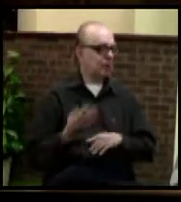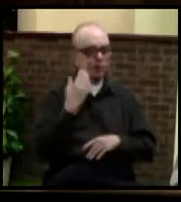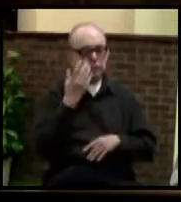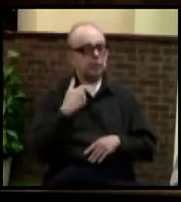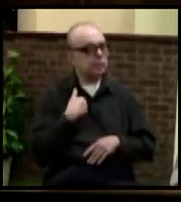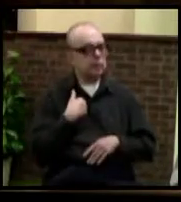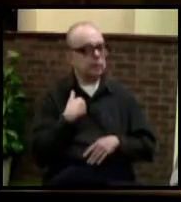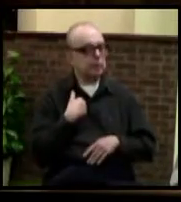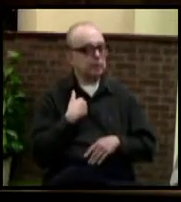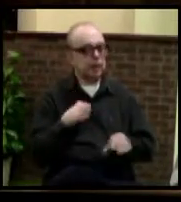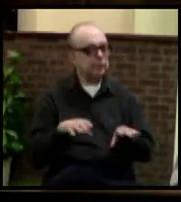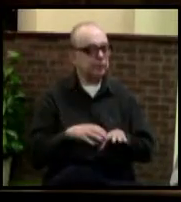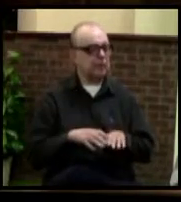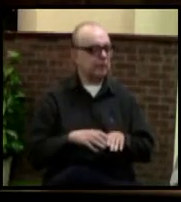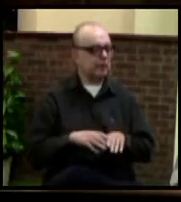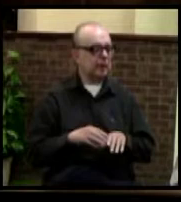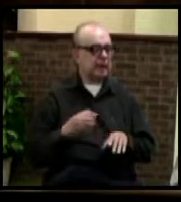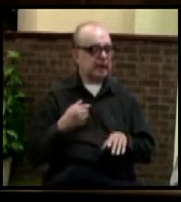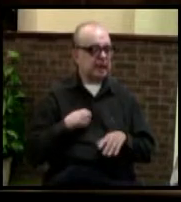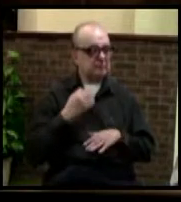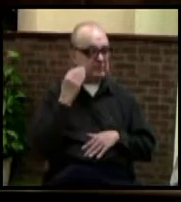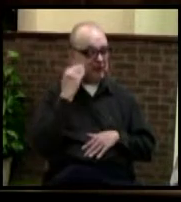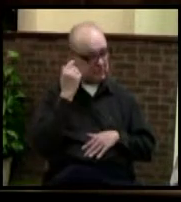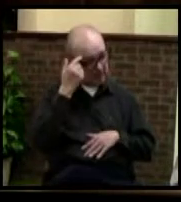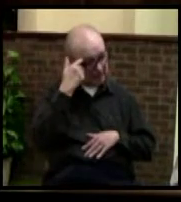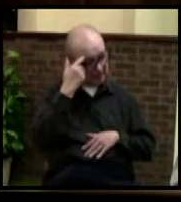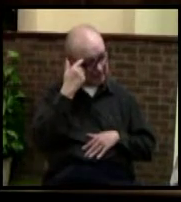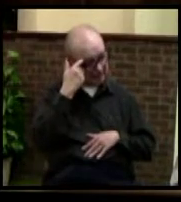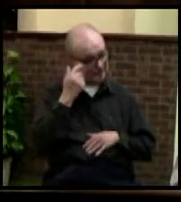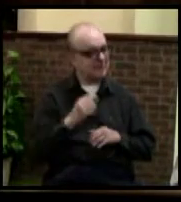don't know what I'm doing. He said, but in my mind,